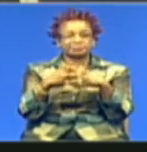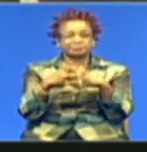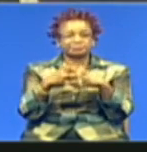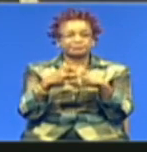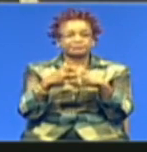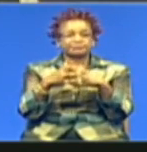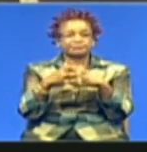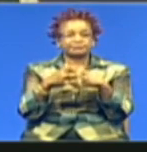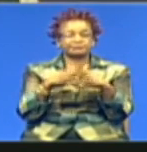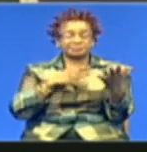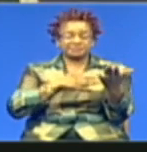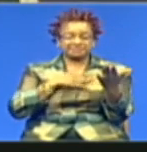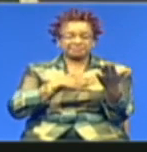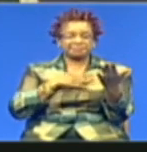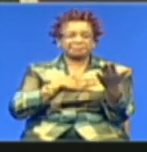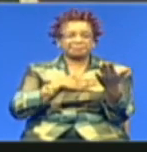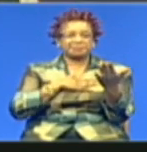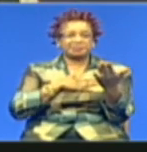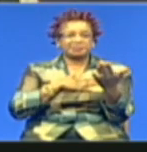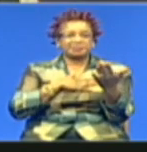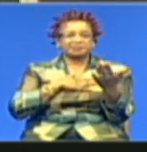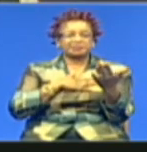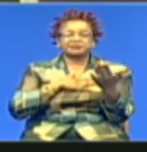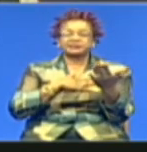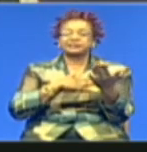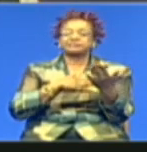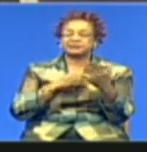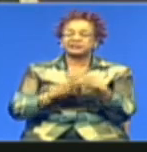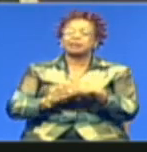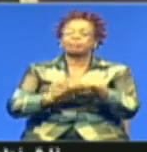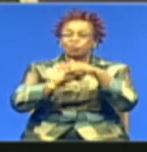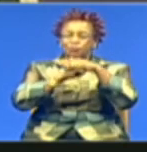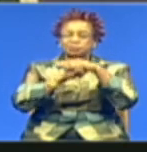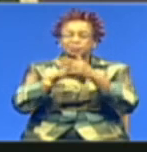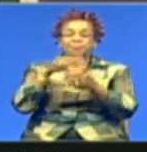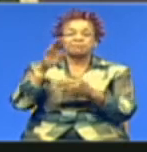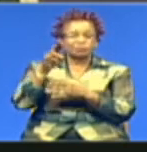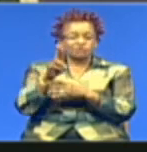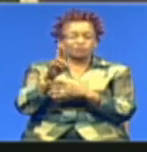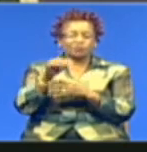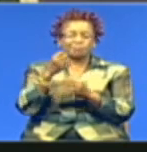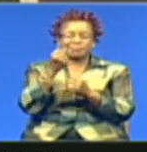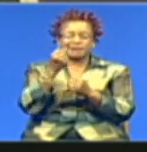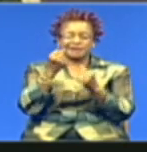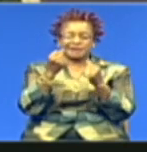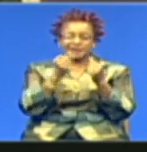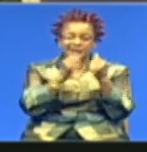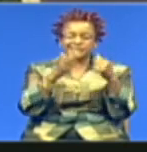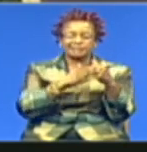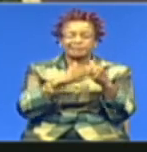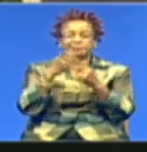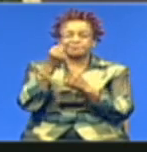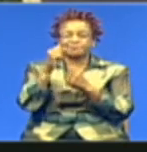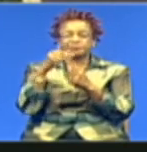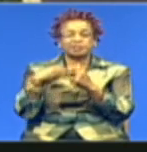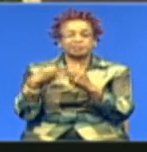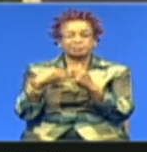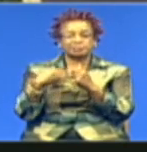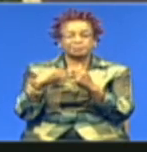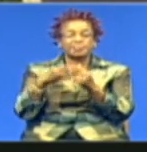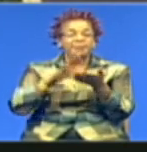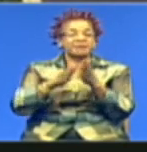Mimi nimekuwa shabiki wa Manchester from 1958. Na nilikuwa shabiki kwa sababu walipata